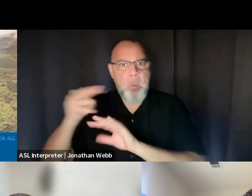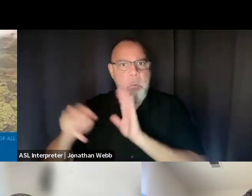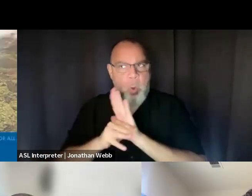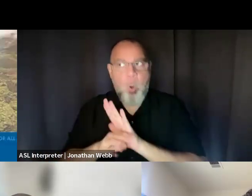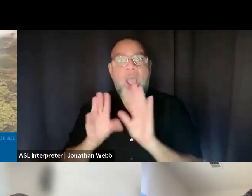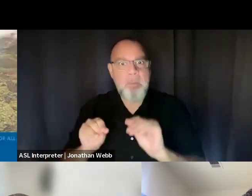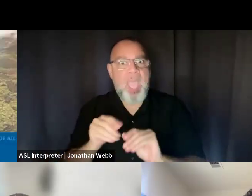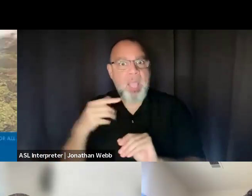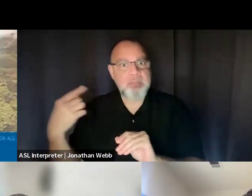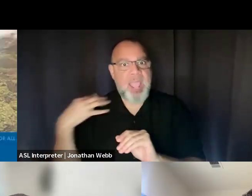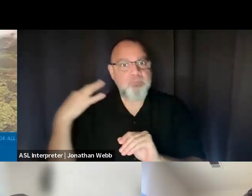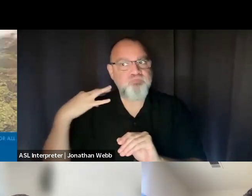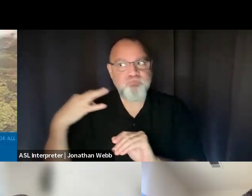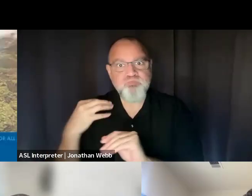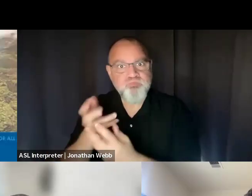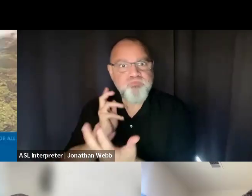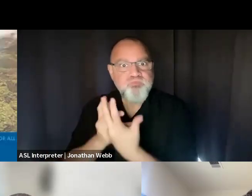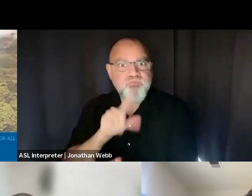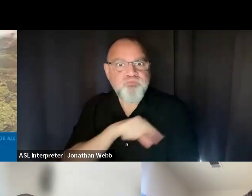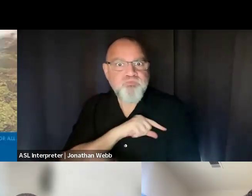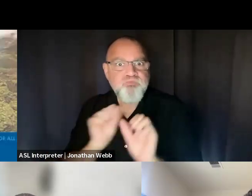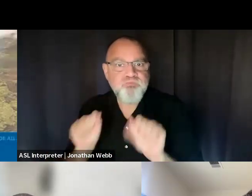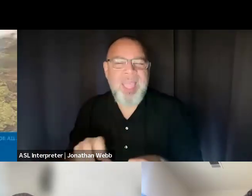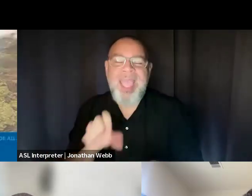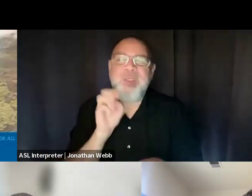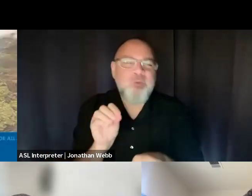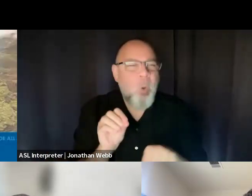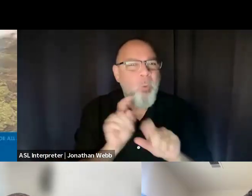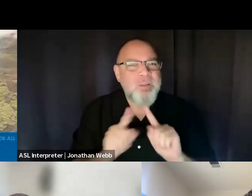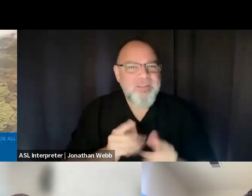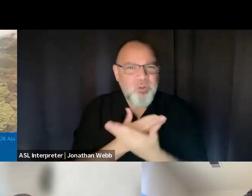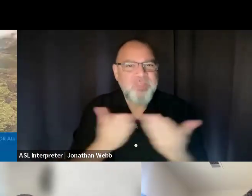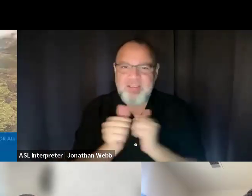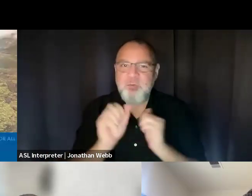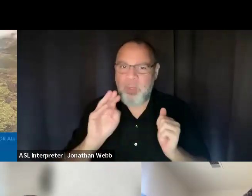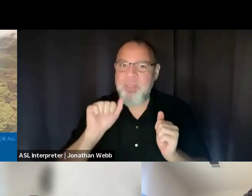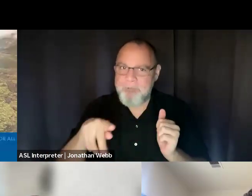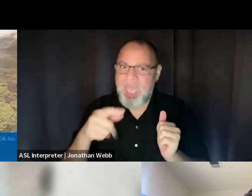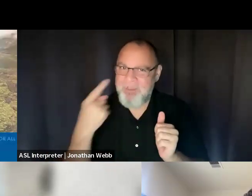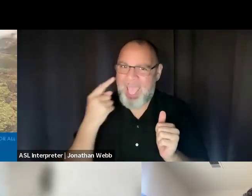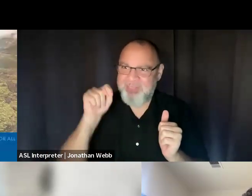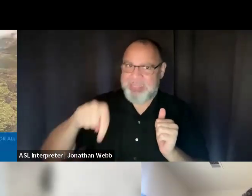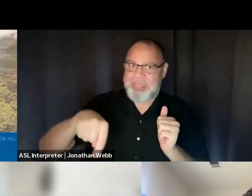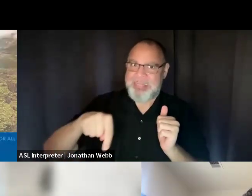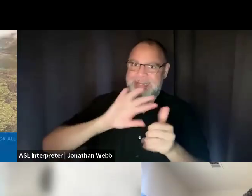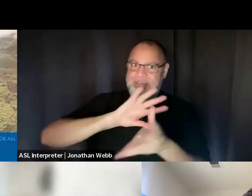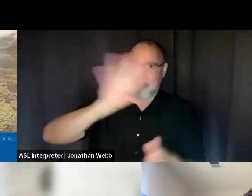see we would be able to potentially enhance through mapping. So thank you for that. we'll definitely take that